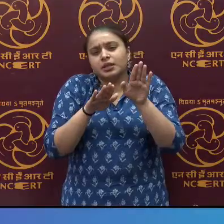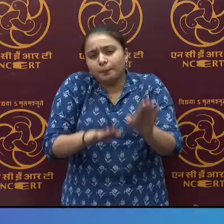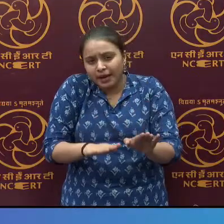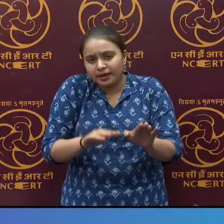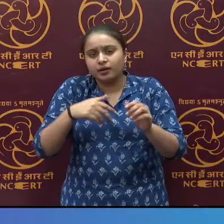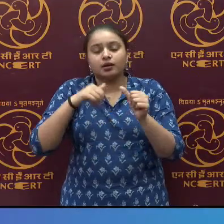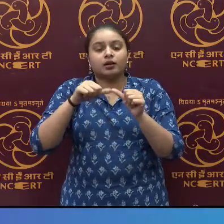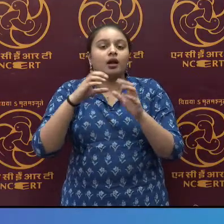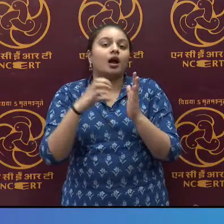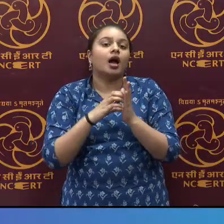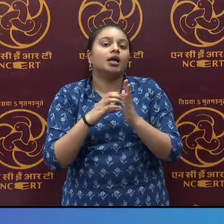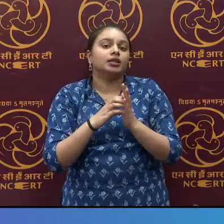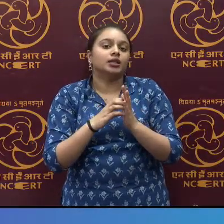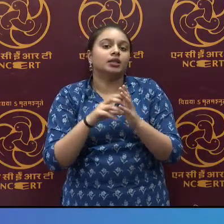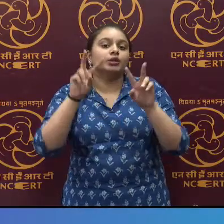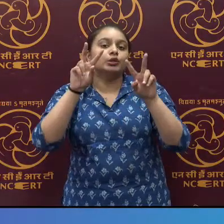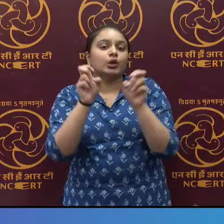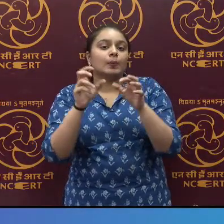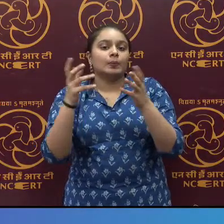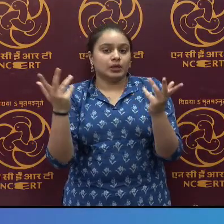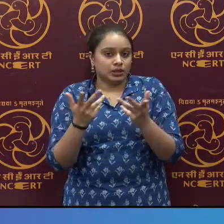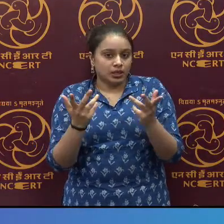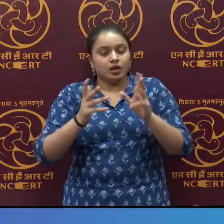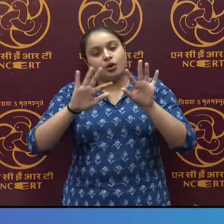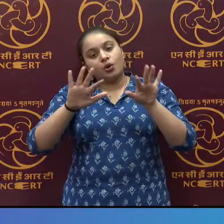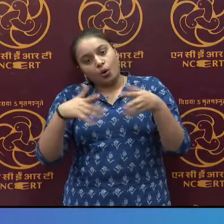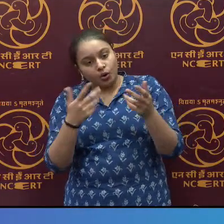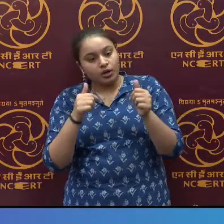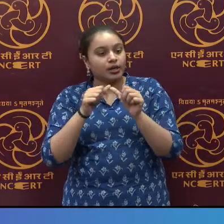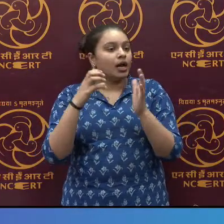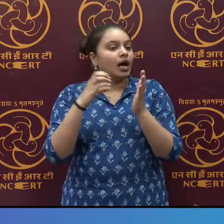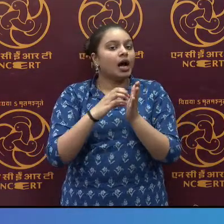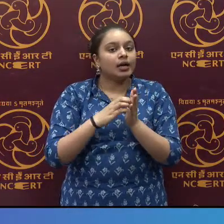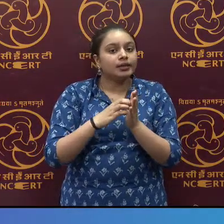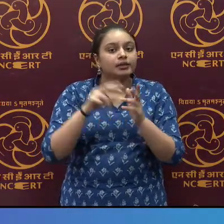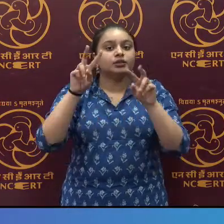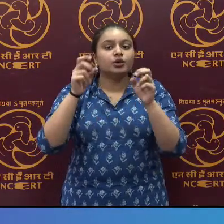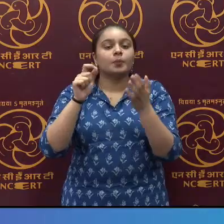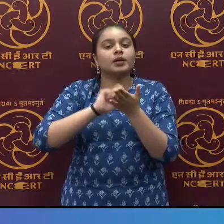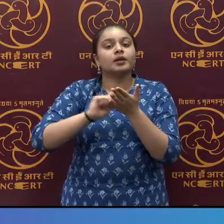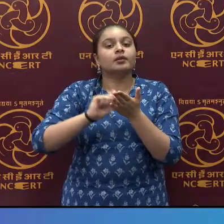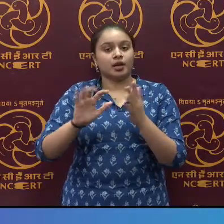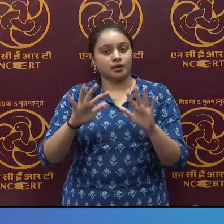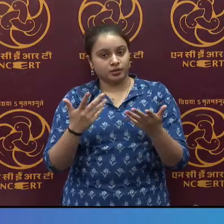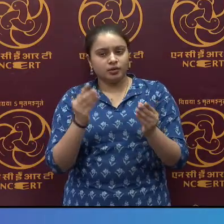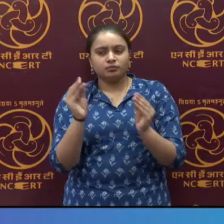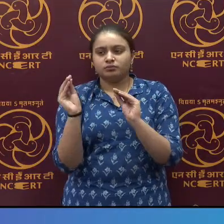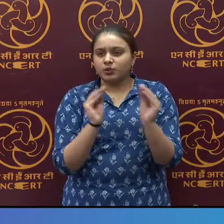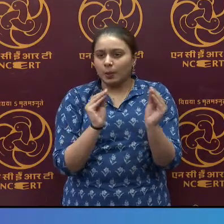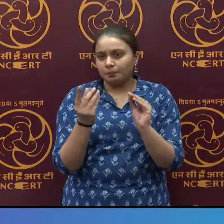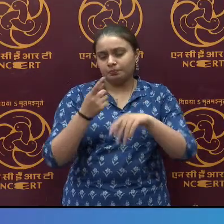of article Right. or the purpose with which the article is being written. Sometimes, like in